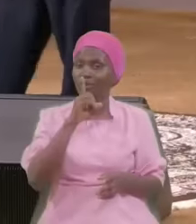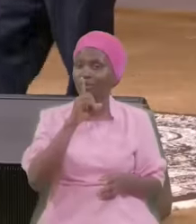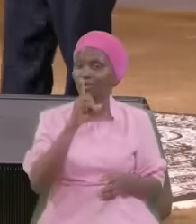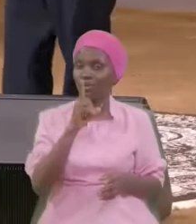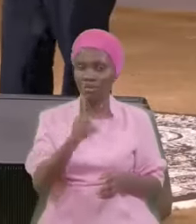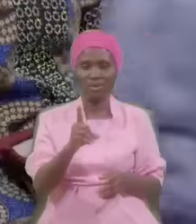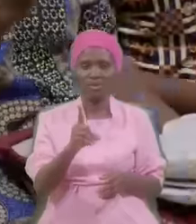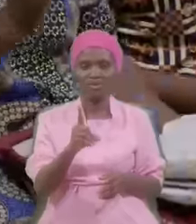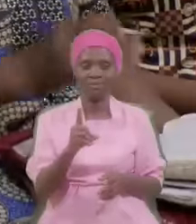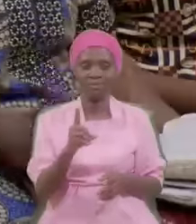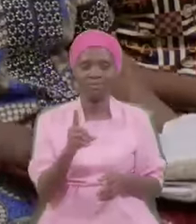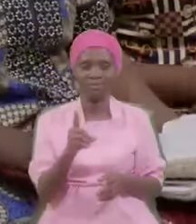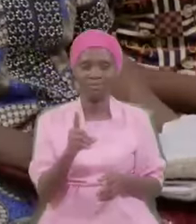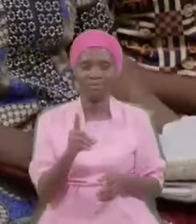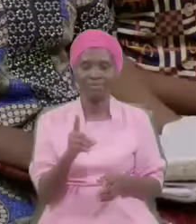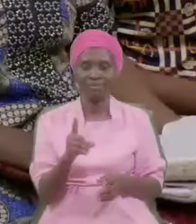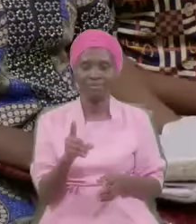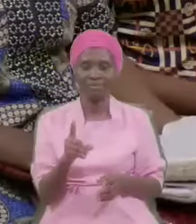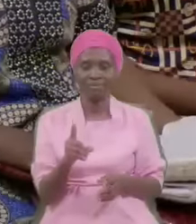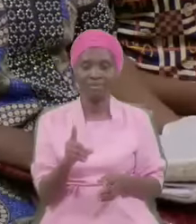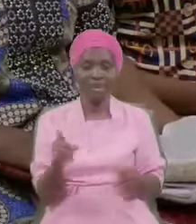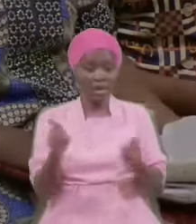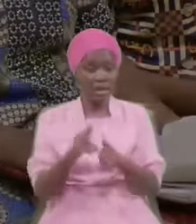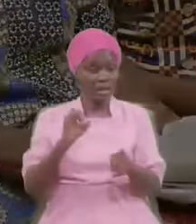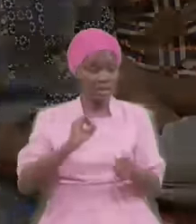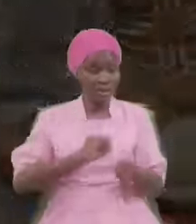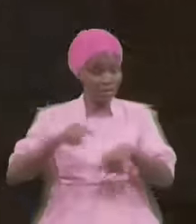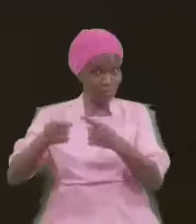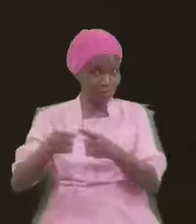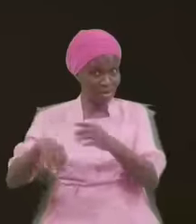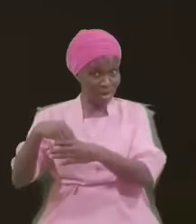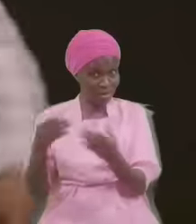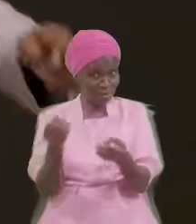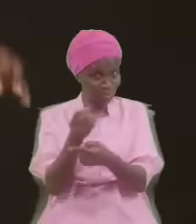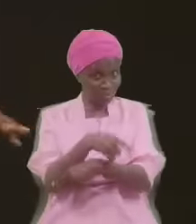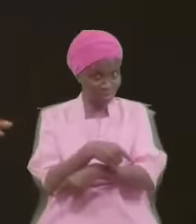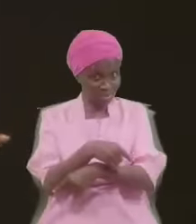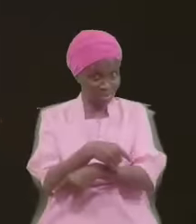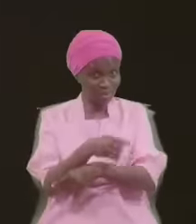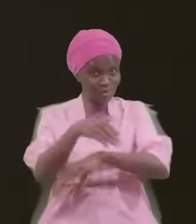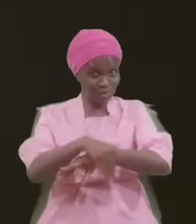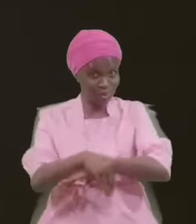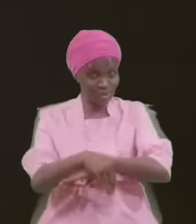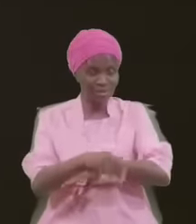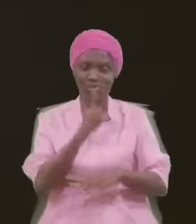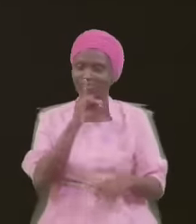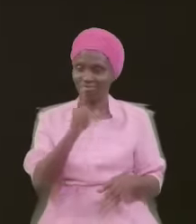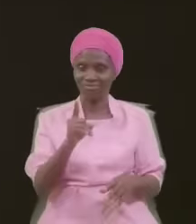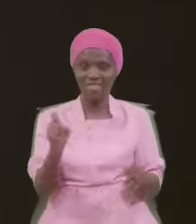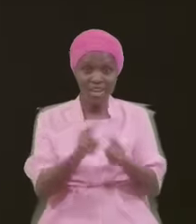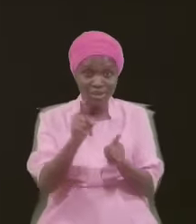surely, as we're going out tonight, surely, as we wake up tomorrow